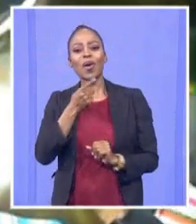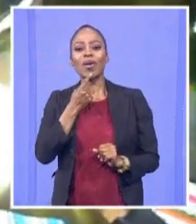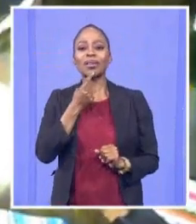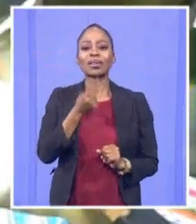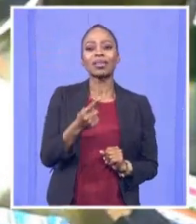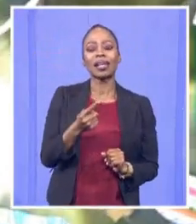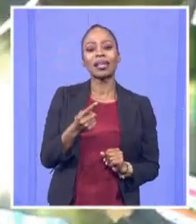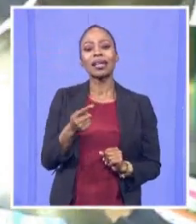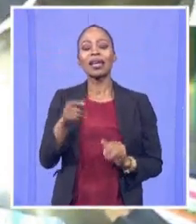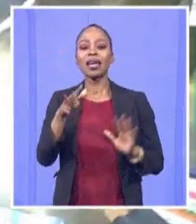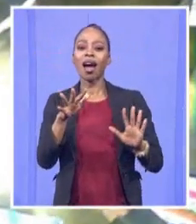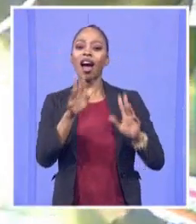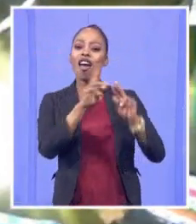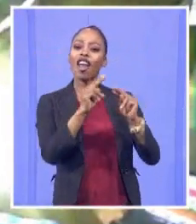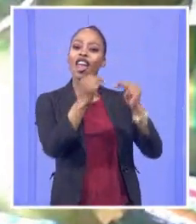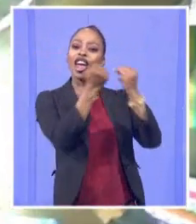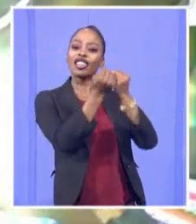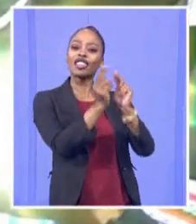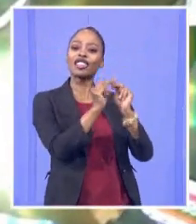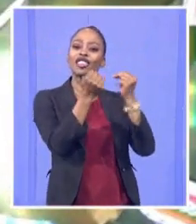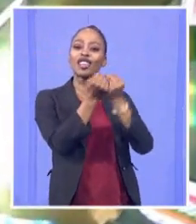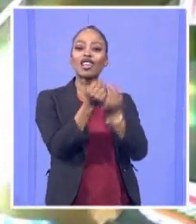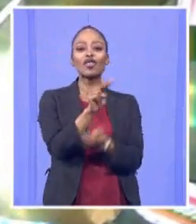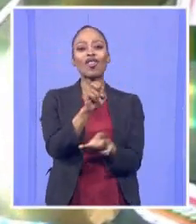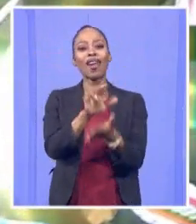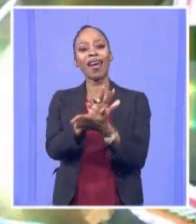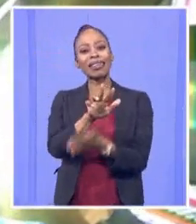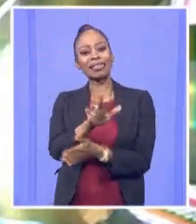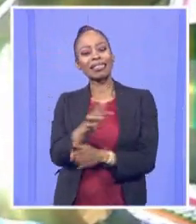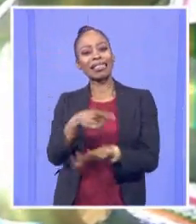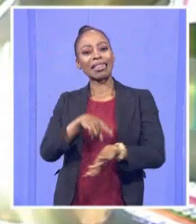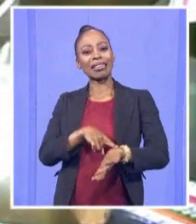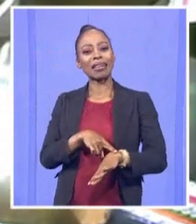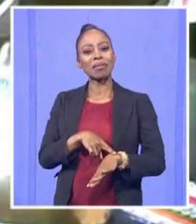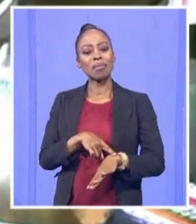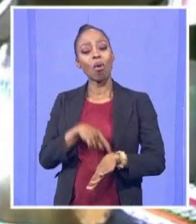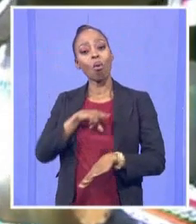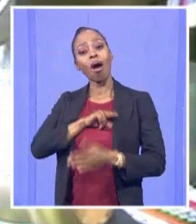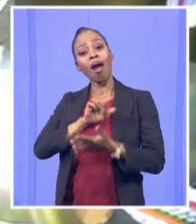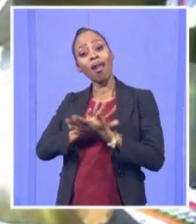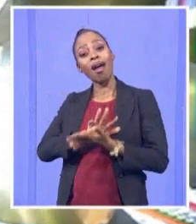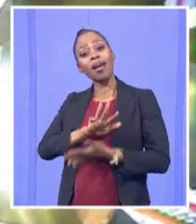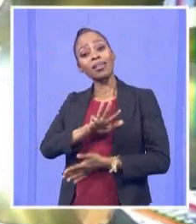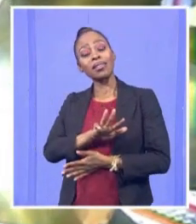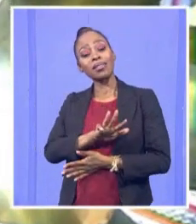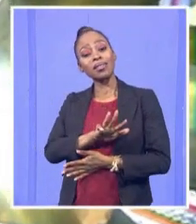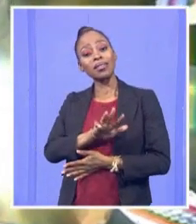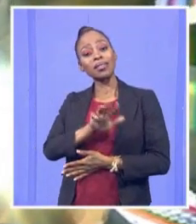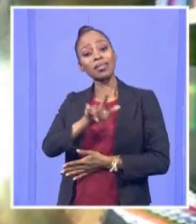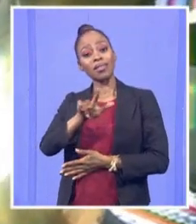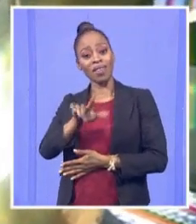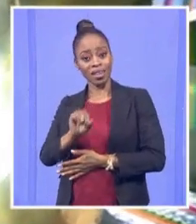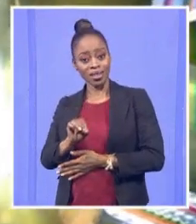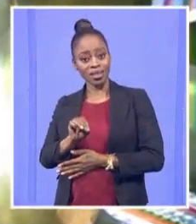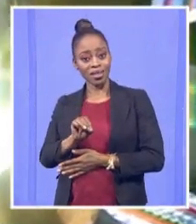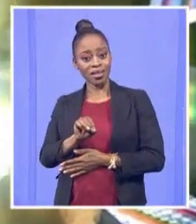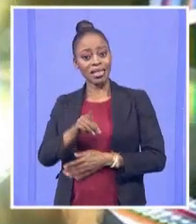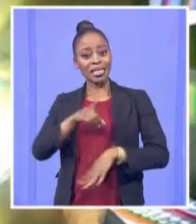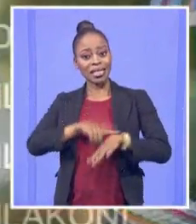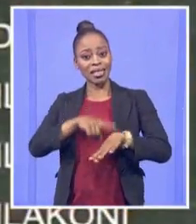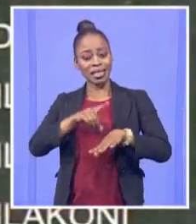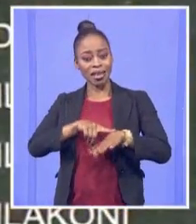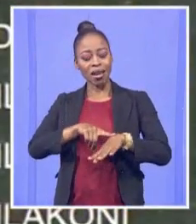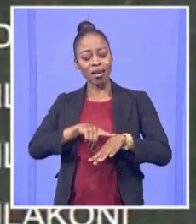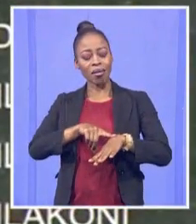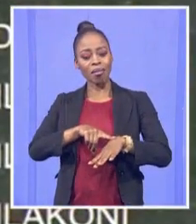the kingdom by that time in 2018. Because in 1970, when the status was stripped